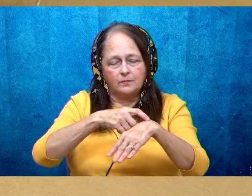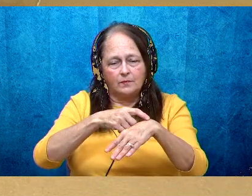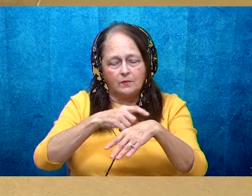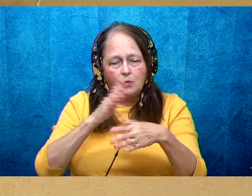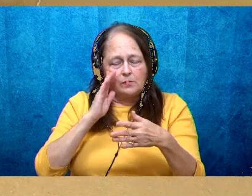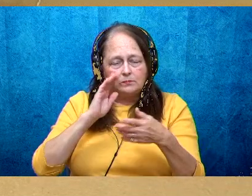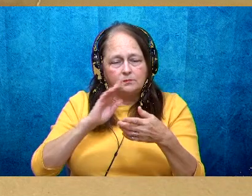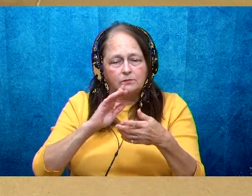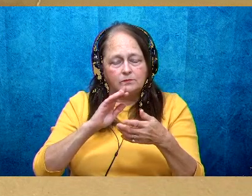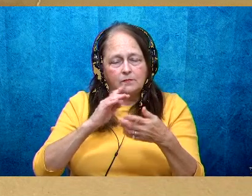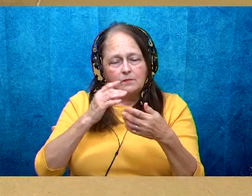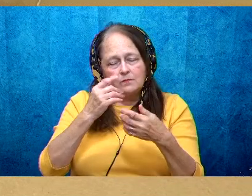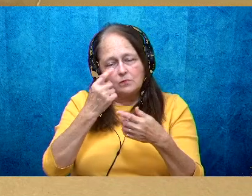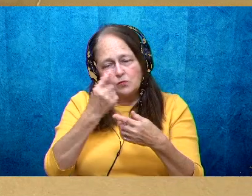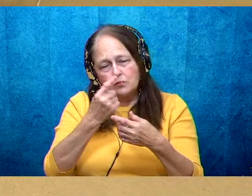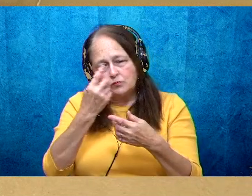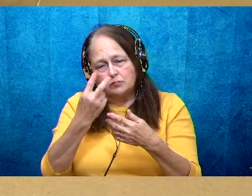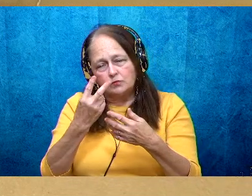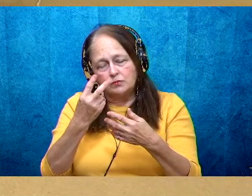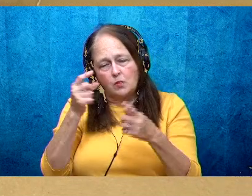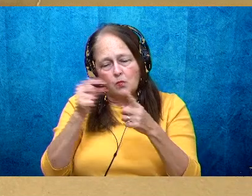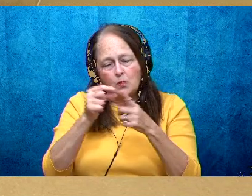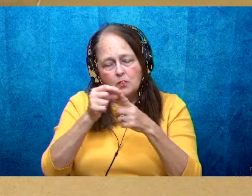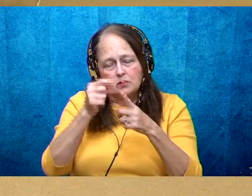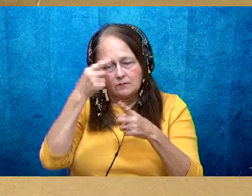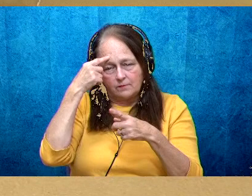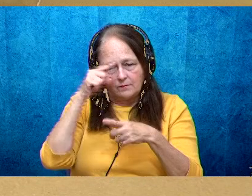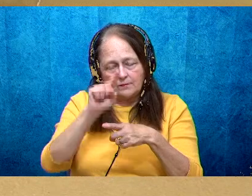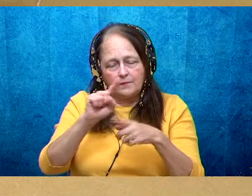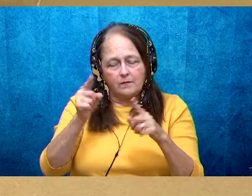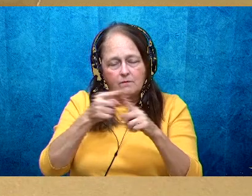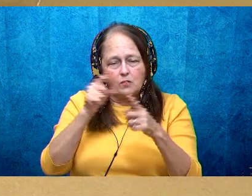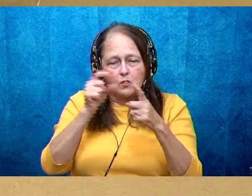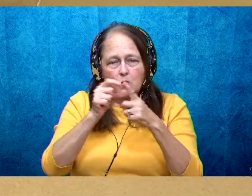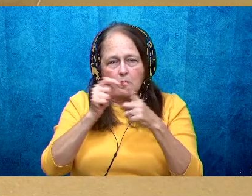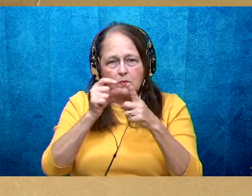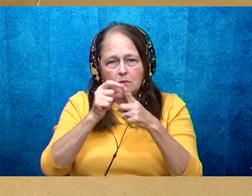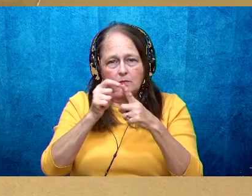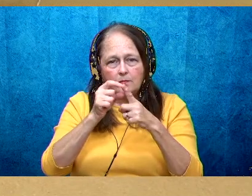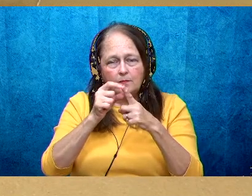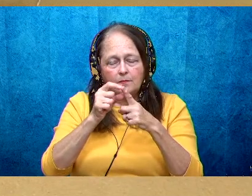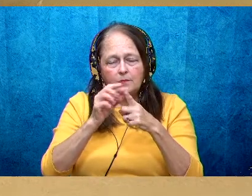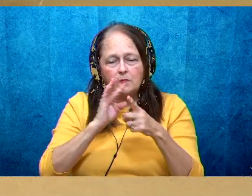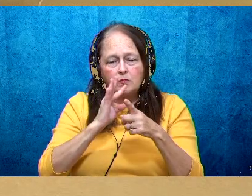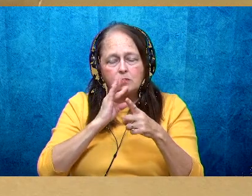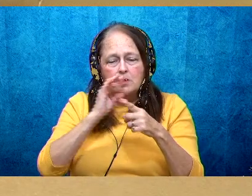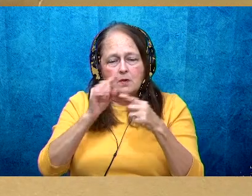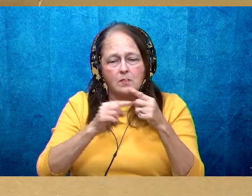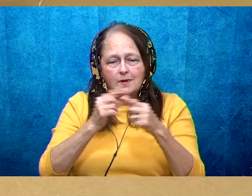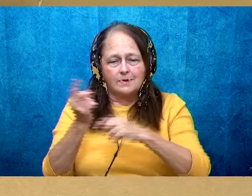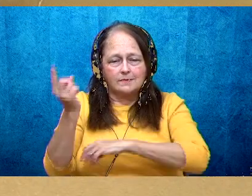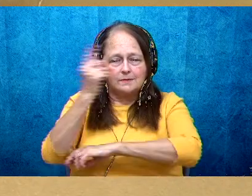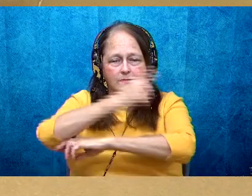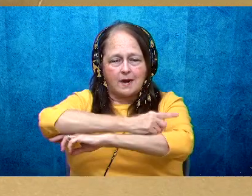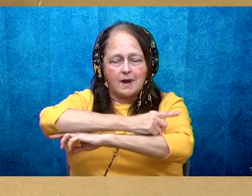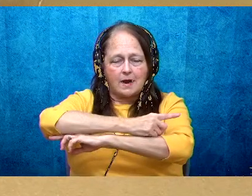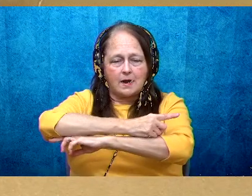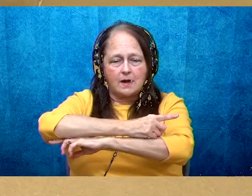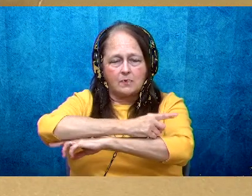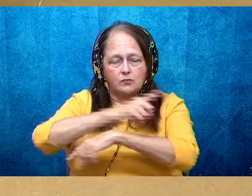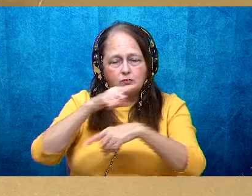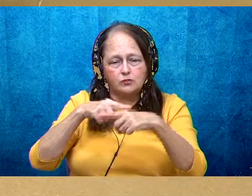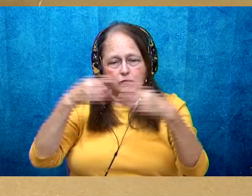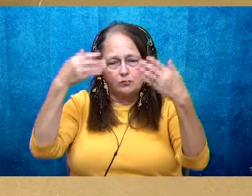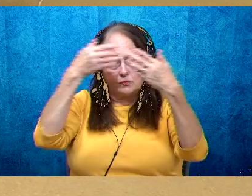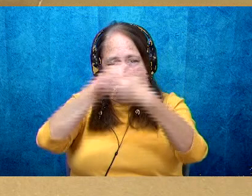up with a couple of words for you. The first one is, when we were talking about daylight to darkness, you can